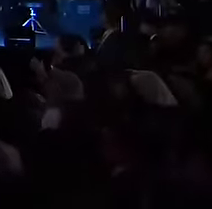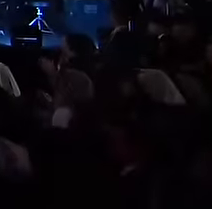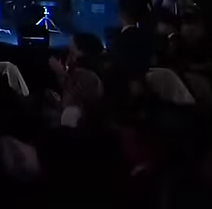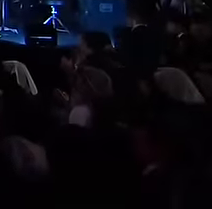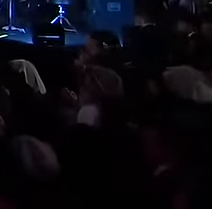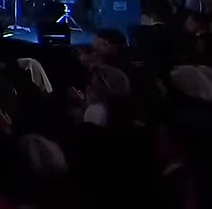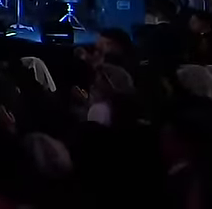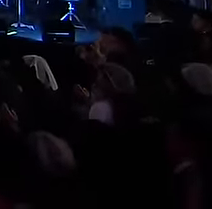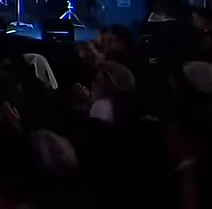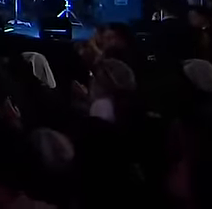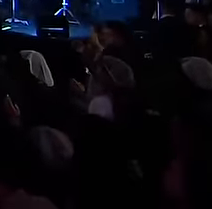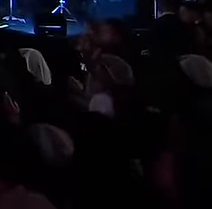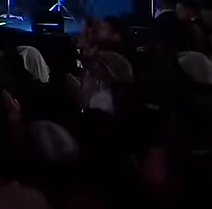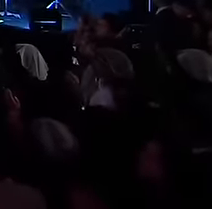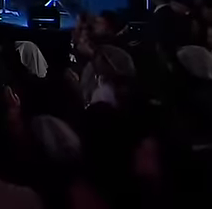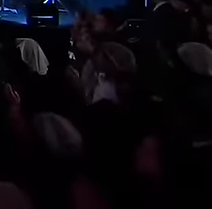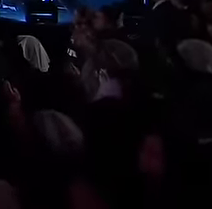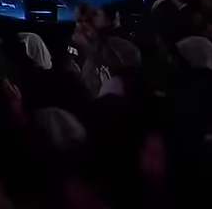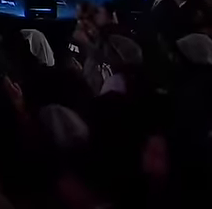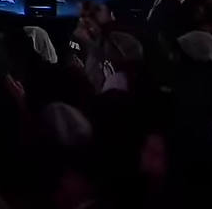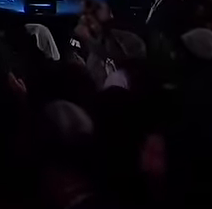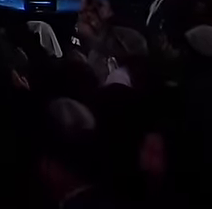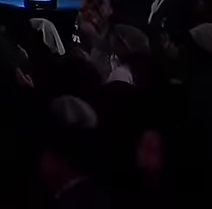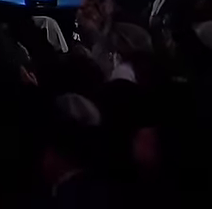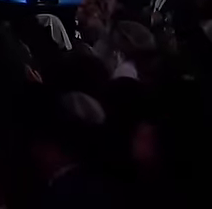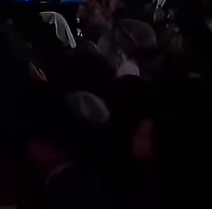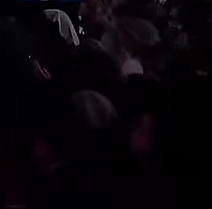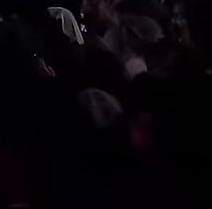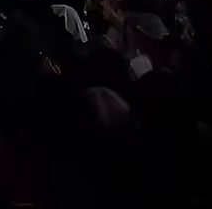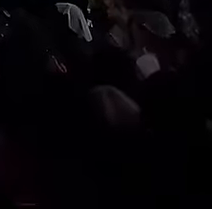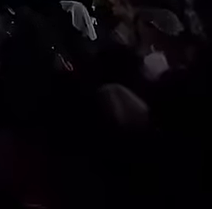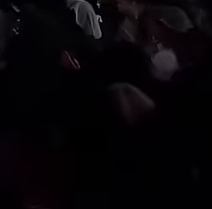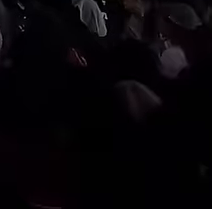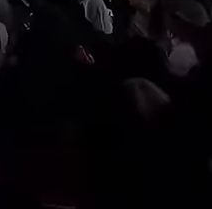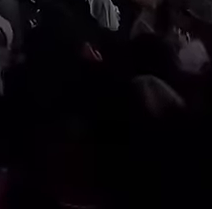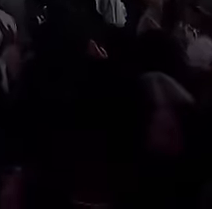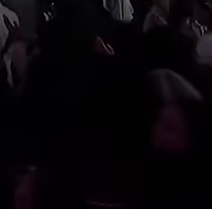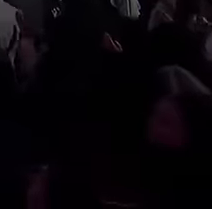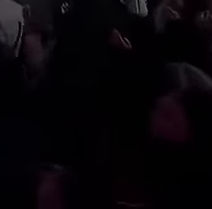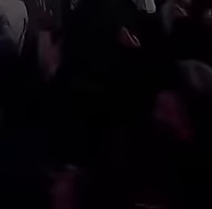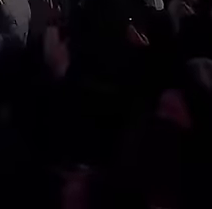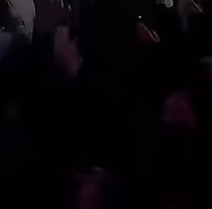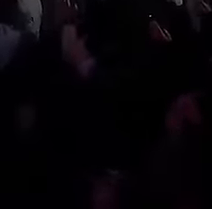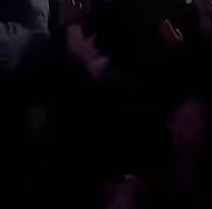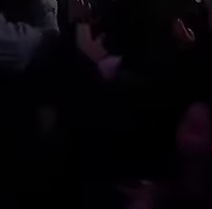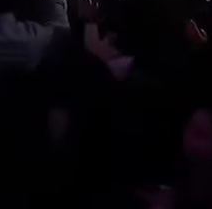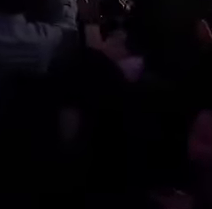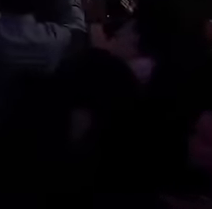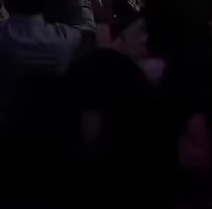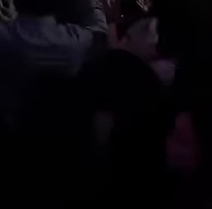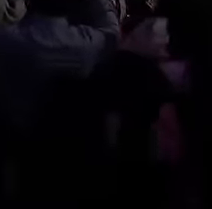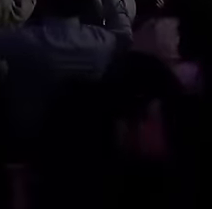and render unto God the praise due His name.